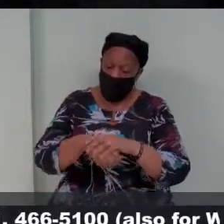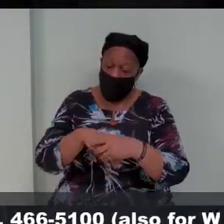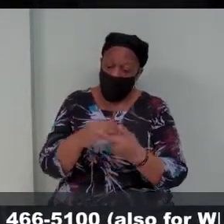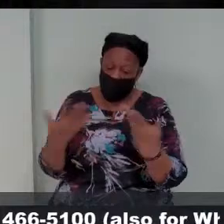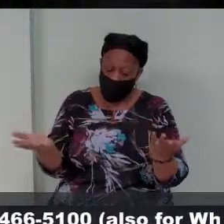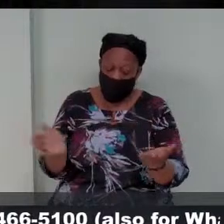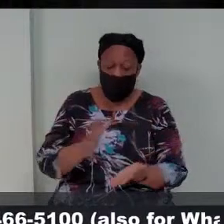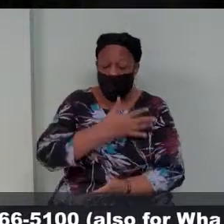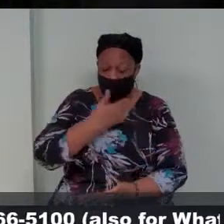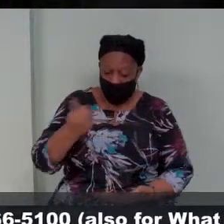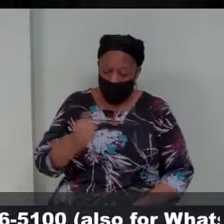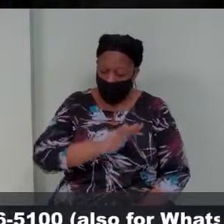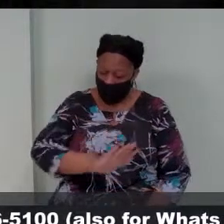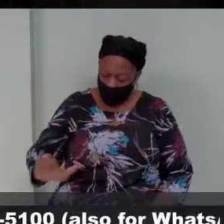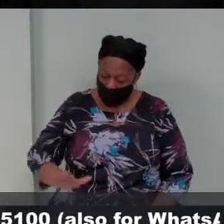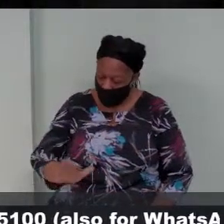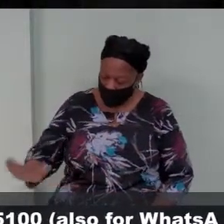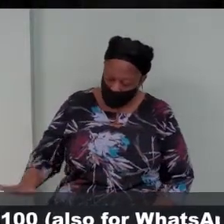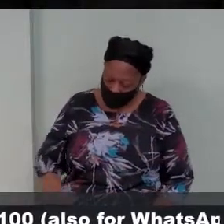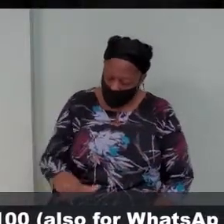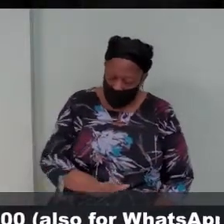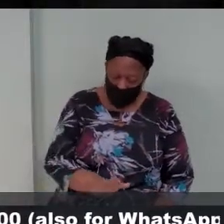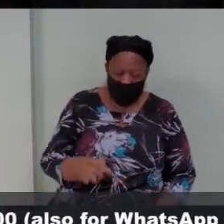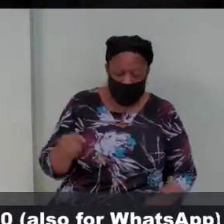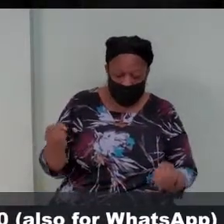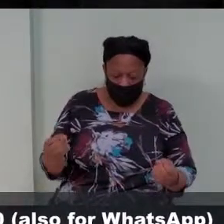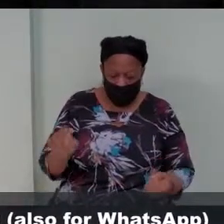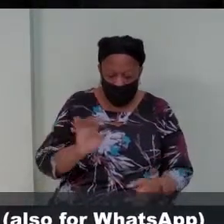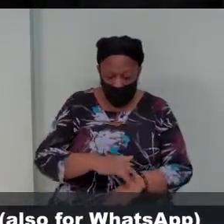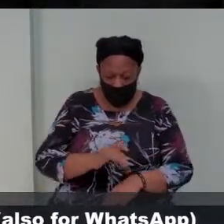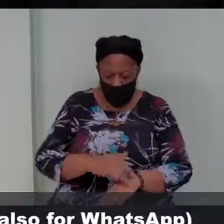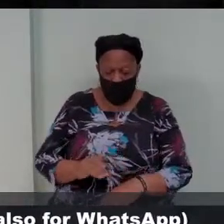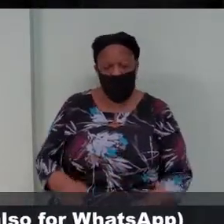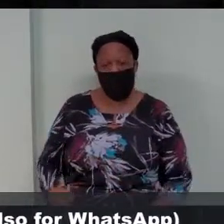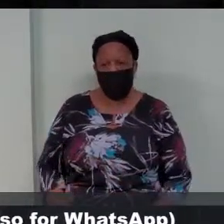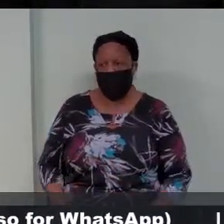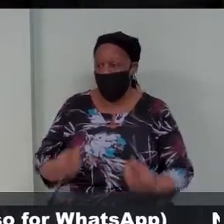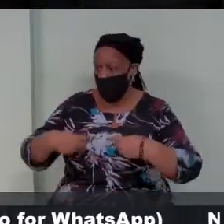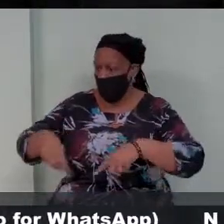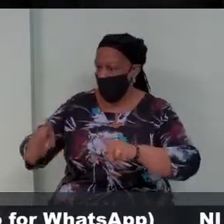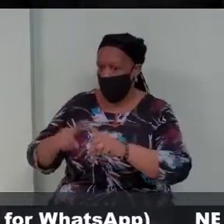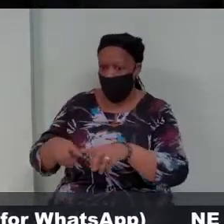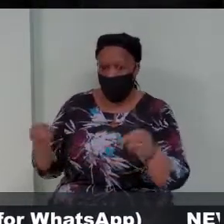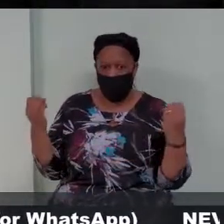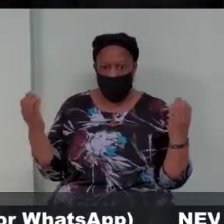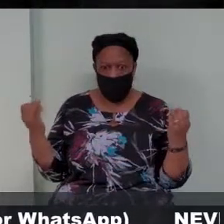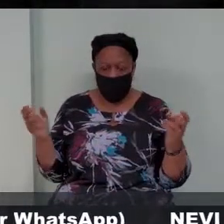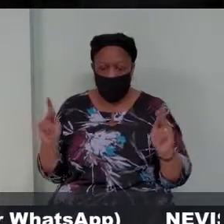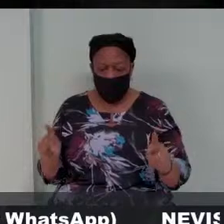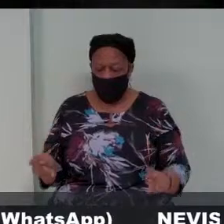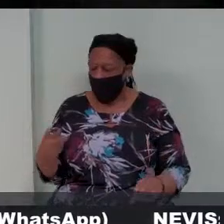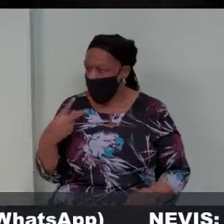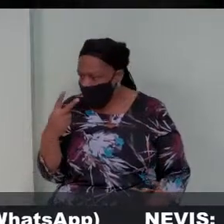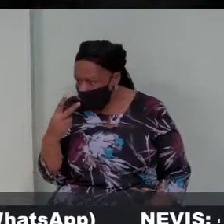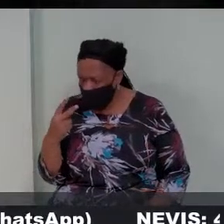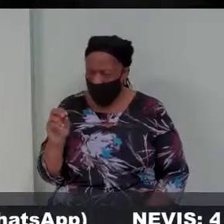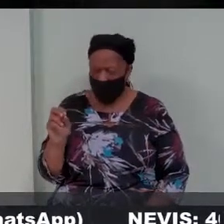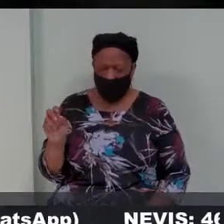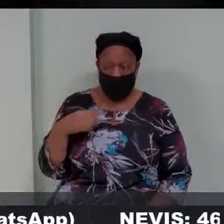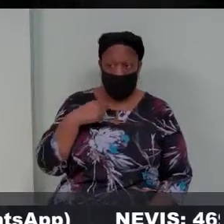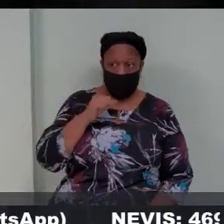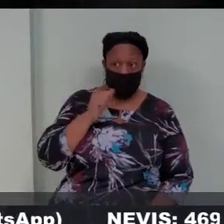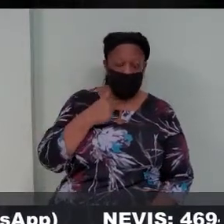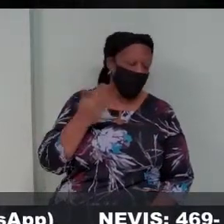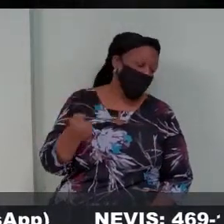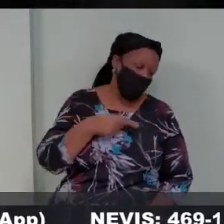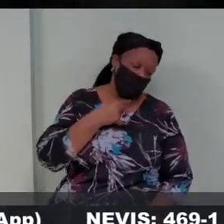that are frequently touched. Avoid crowded public gatherings and maintain a physical distance of at least 3